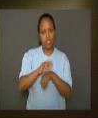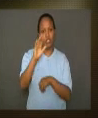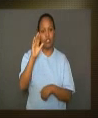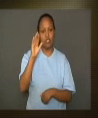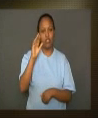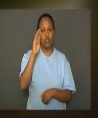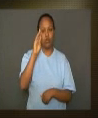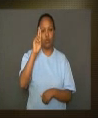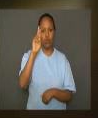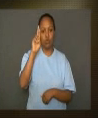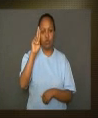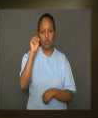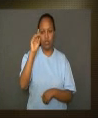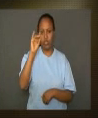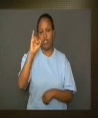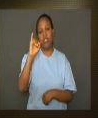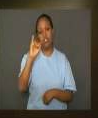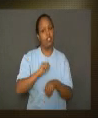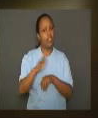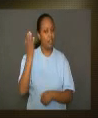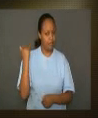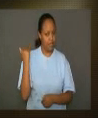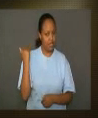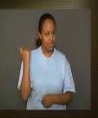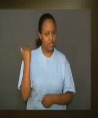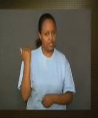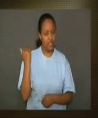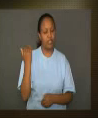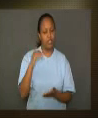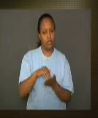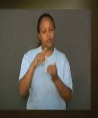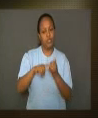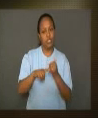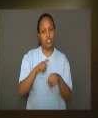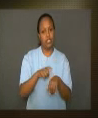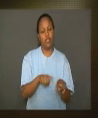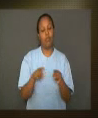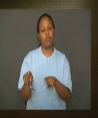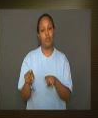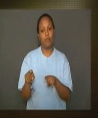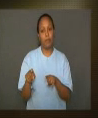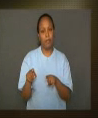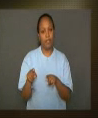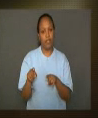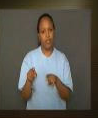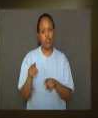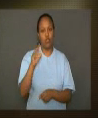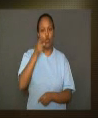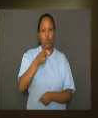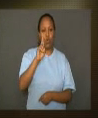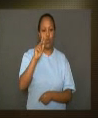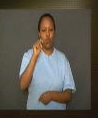to Burundi. They were sent to help put an end to the civil war between the Hutus